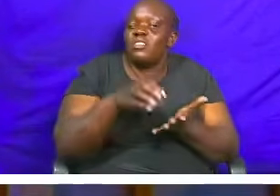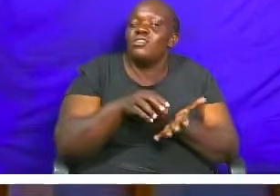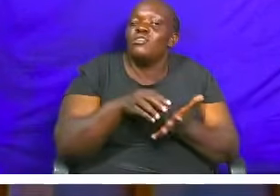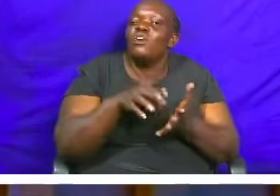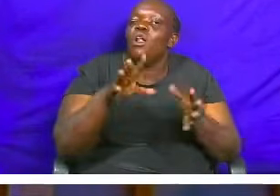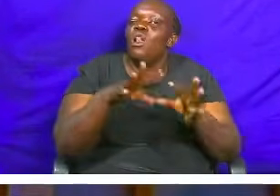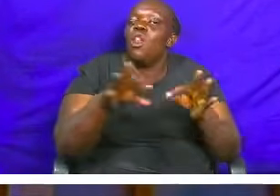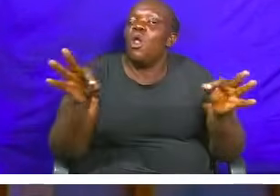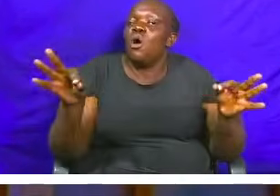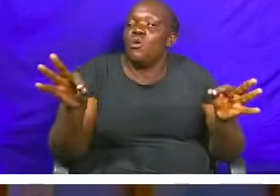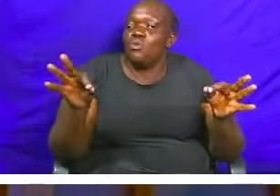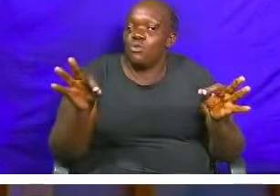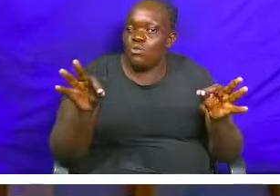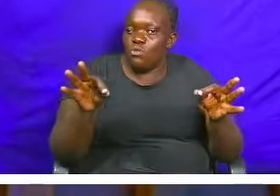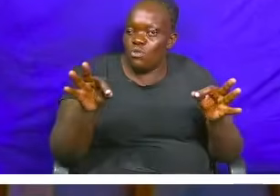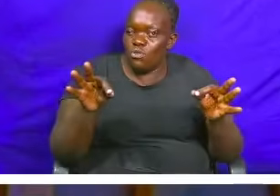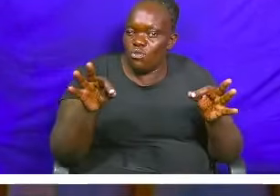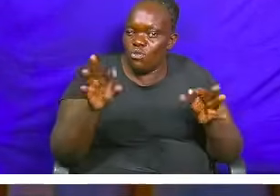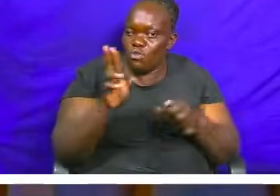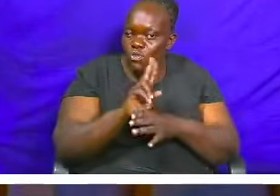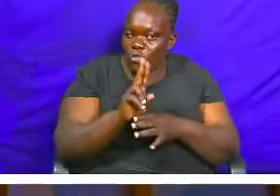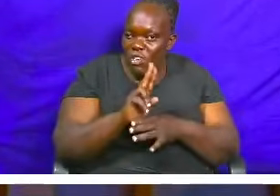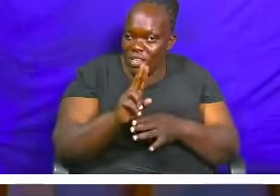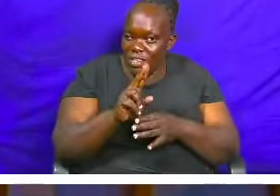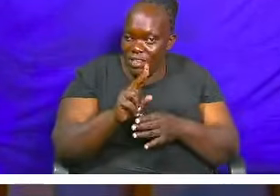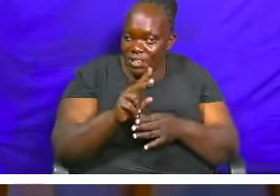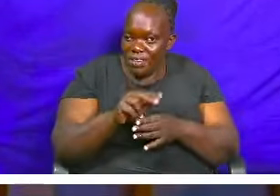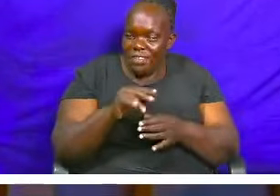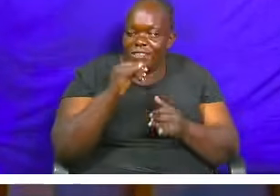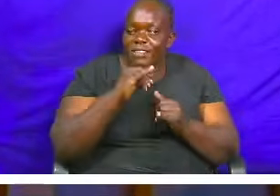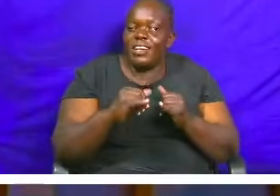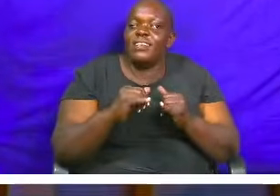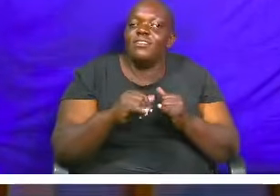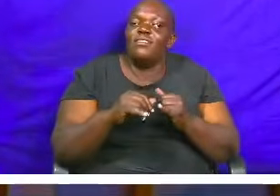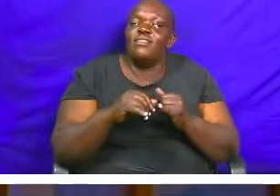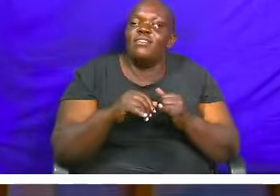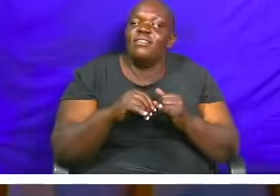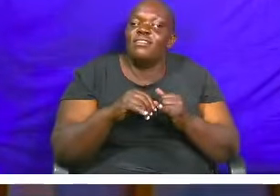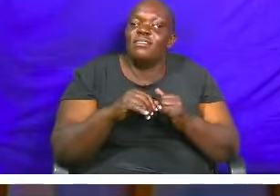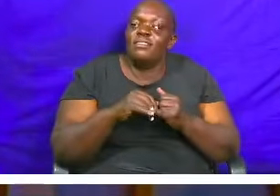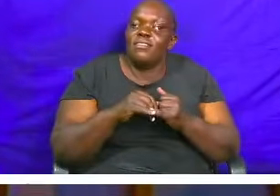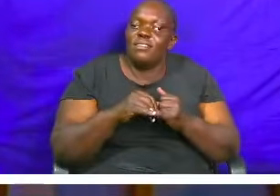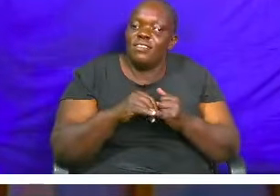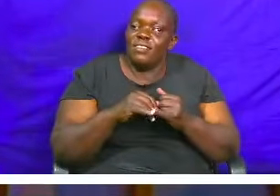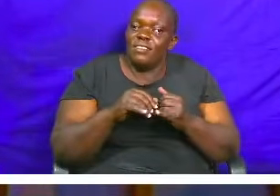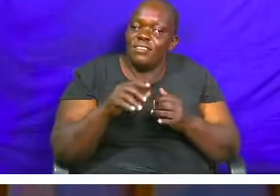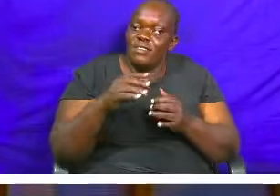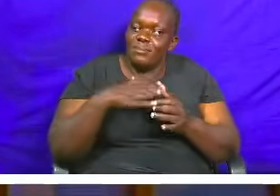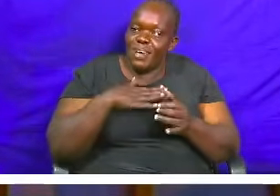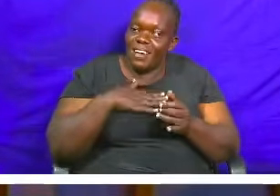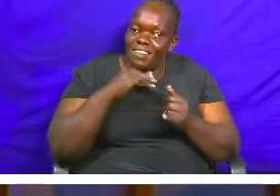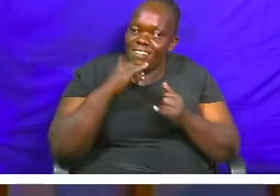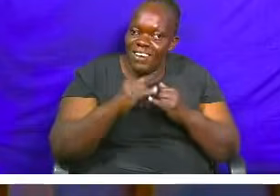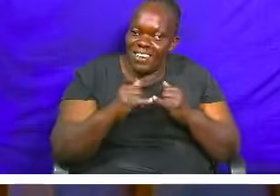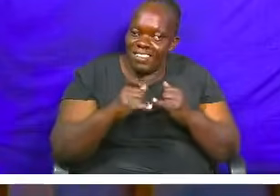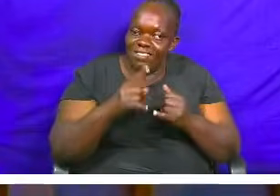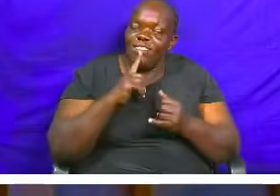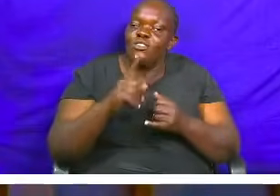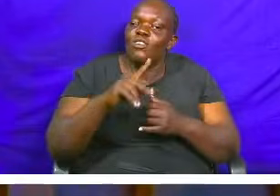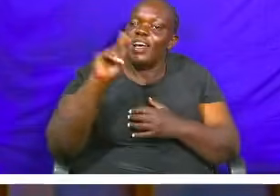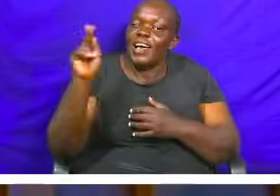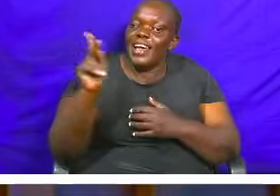longer, so that we... So you're only using 6.2 billion. Yeah. So your final thoughts so that we can conclude? So my final thoughts is just to assure